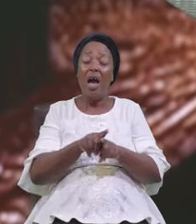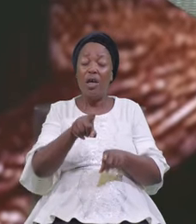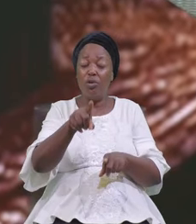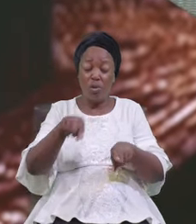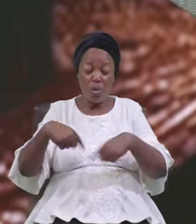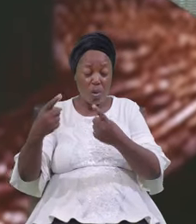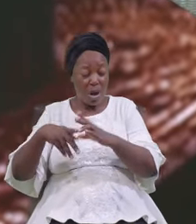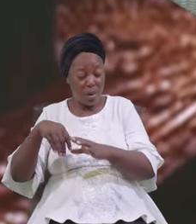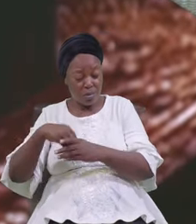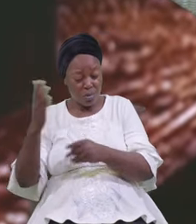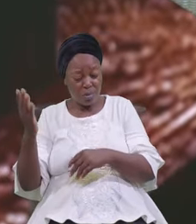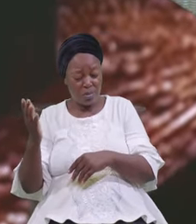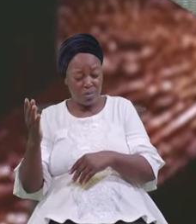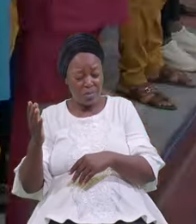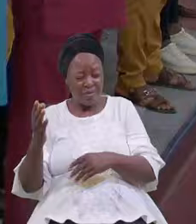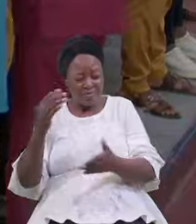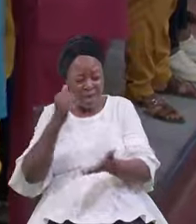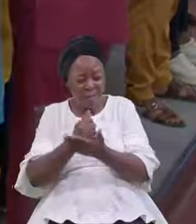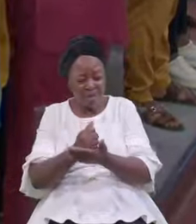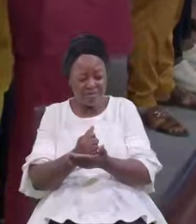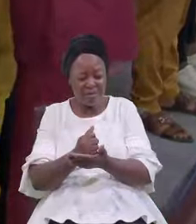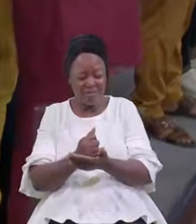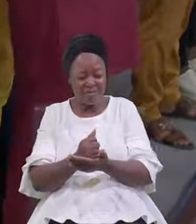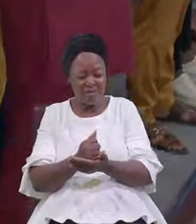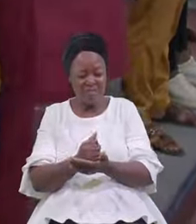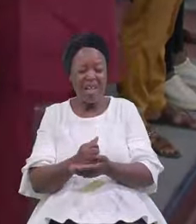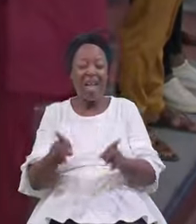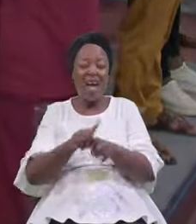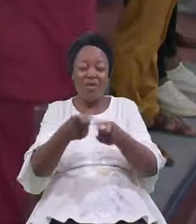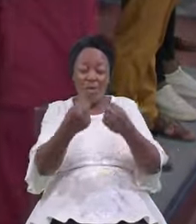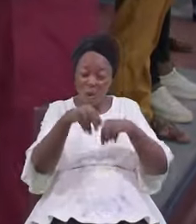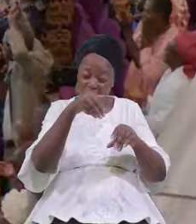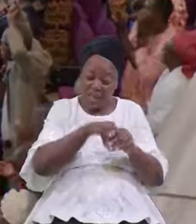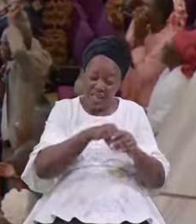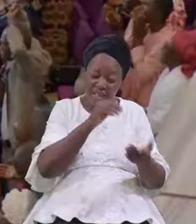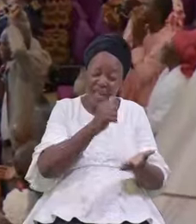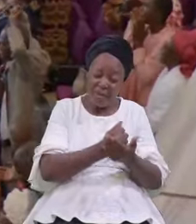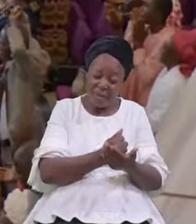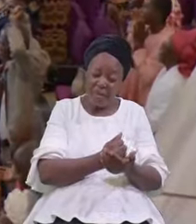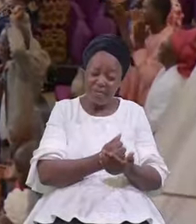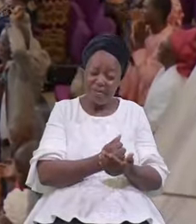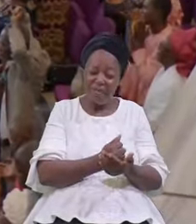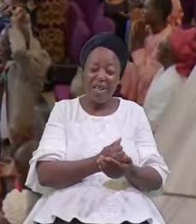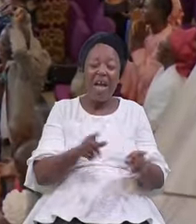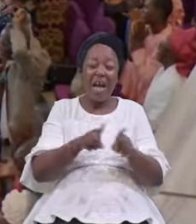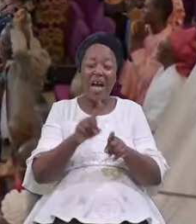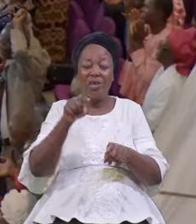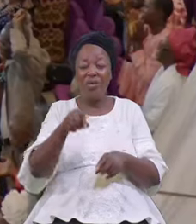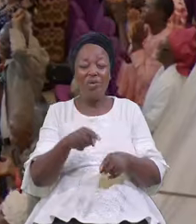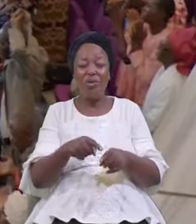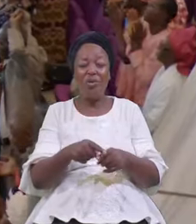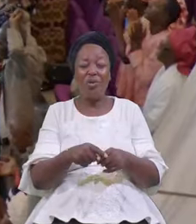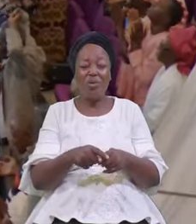out, amen. Amen. As you come in, amen. As you